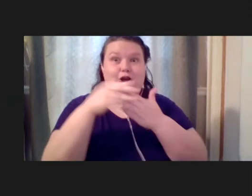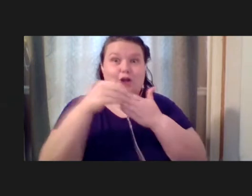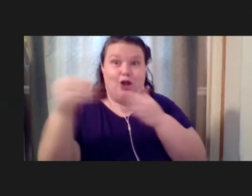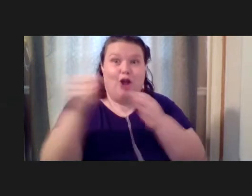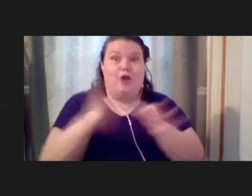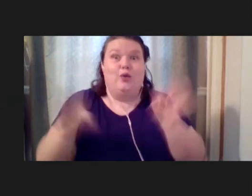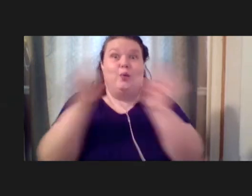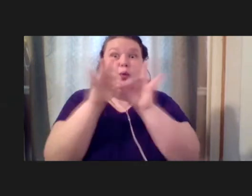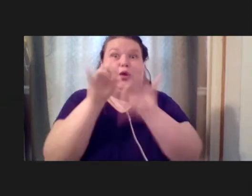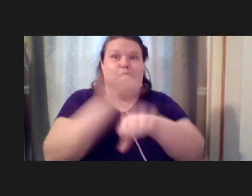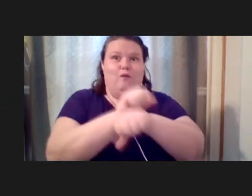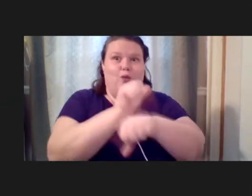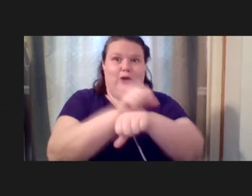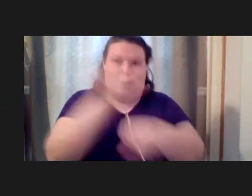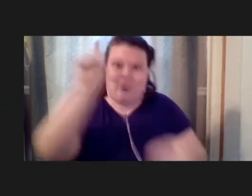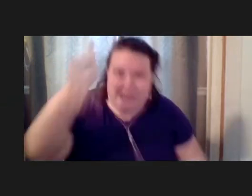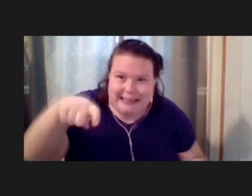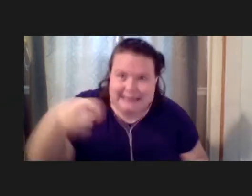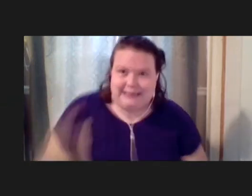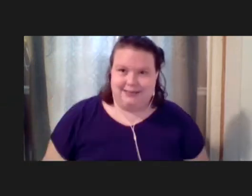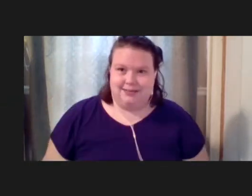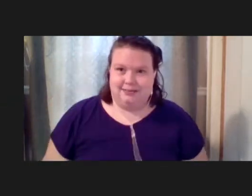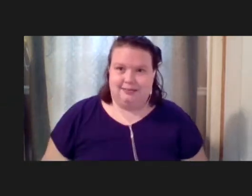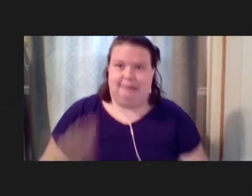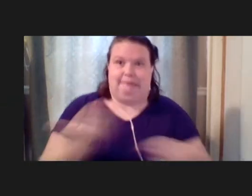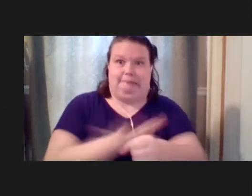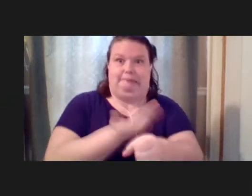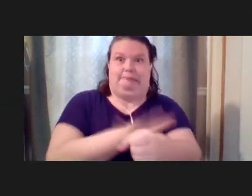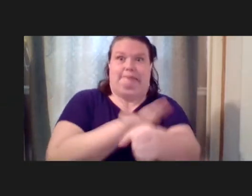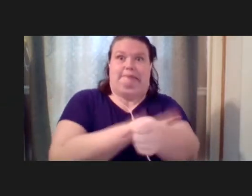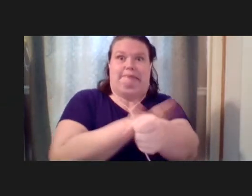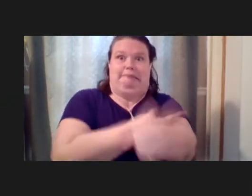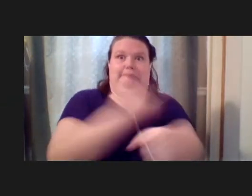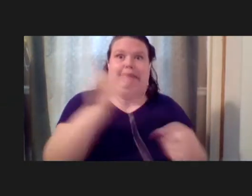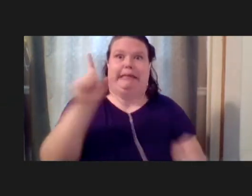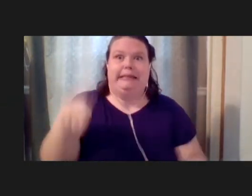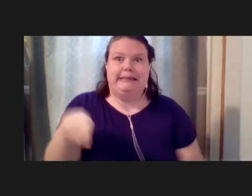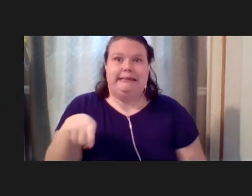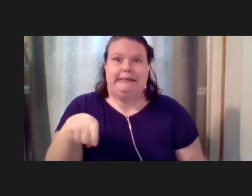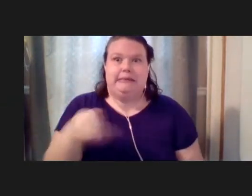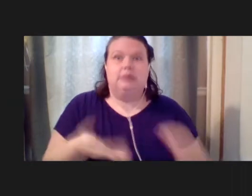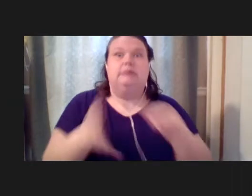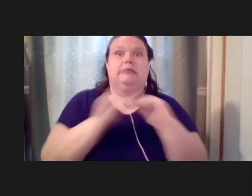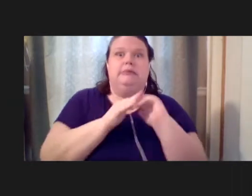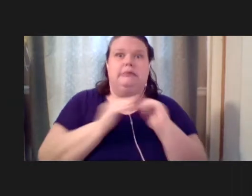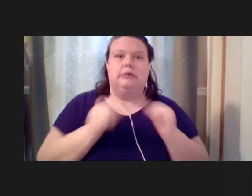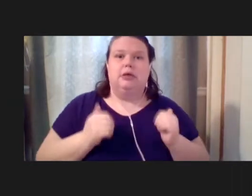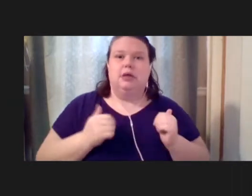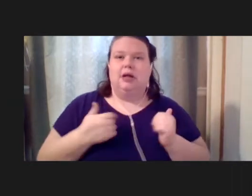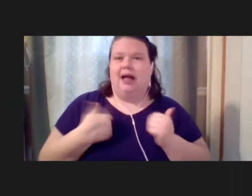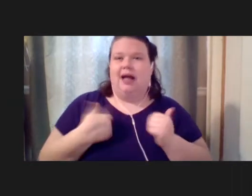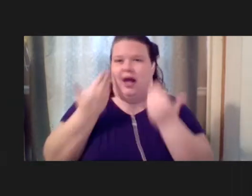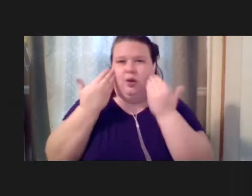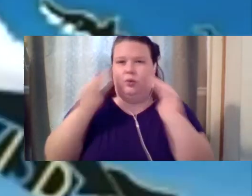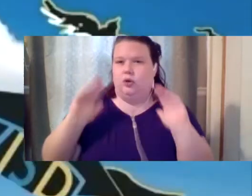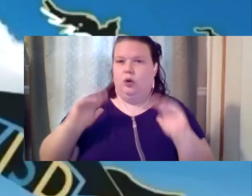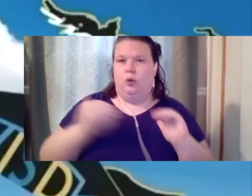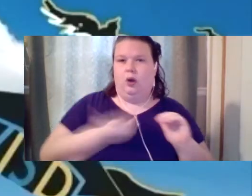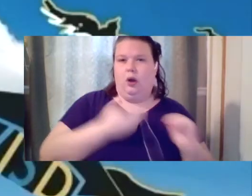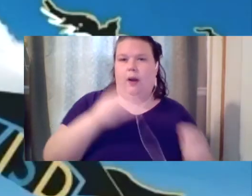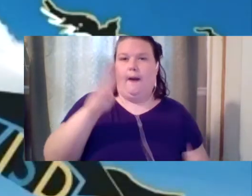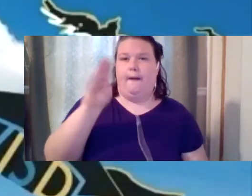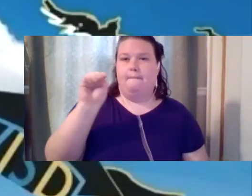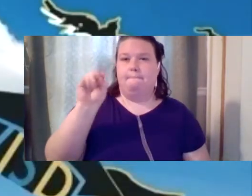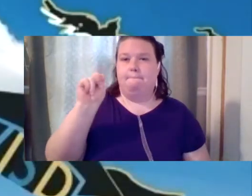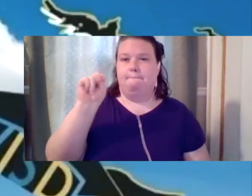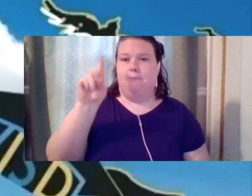answer. Um, it just, I, one, I don't know what our bonding capacity is. I mean, I don't know. Um, well below a billion